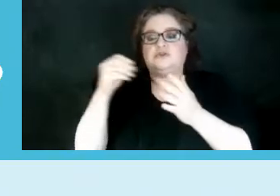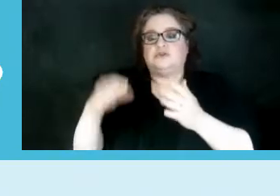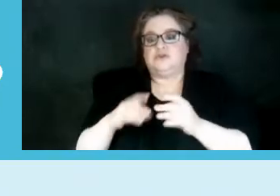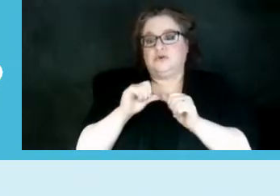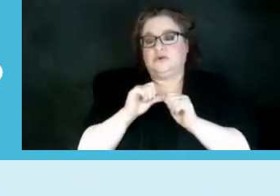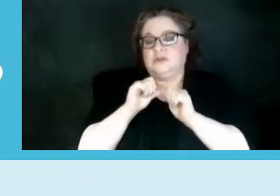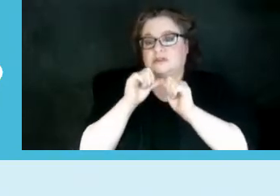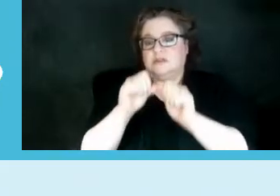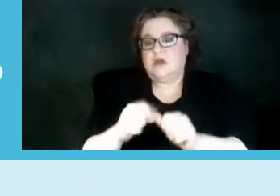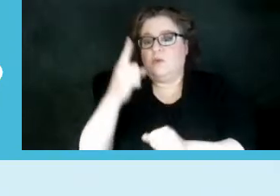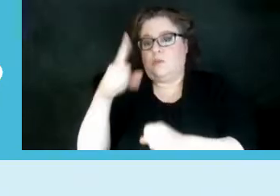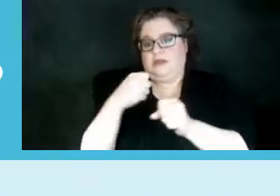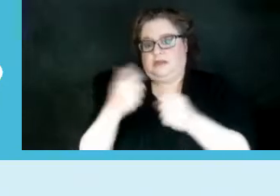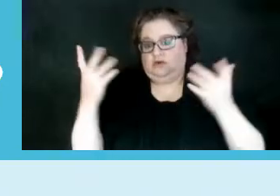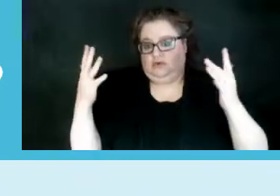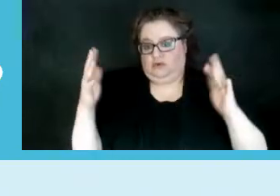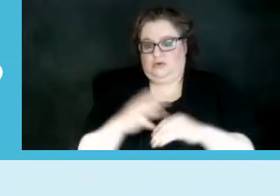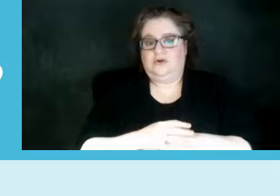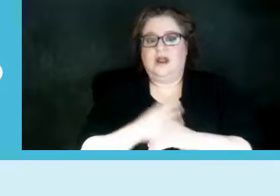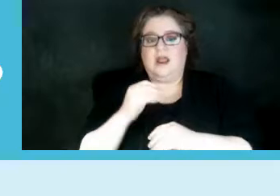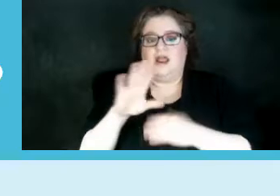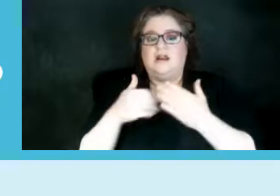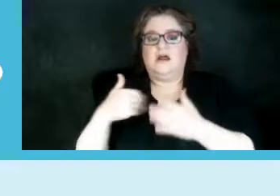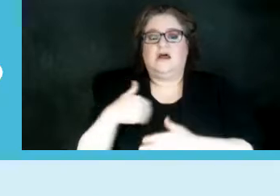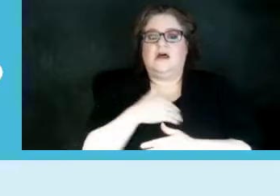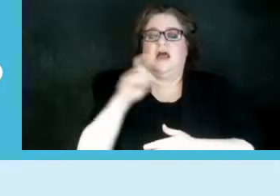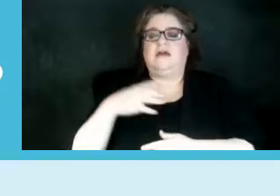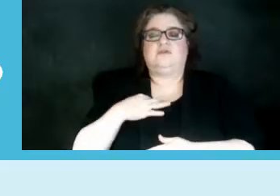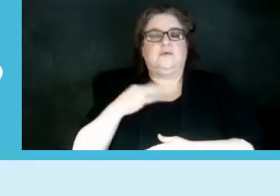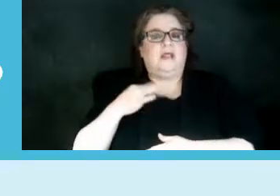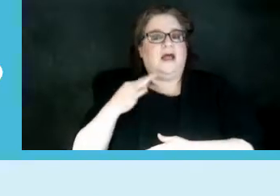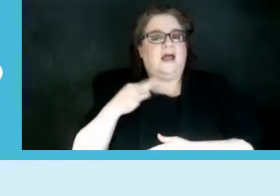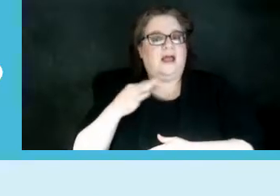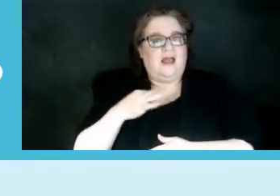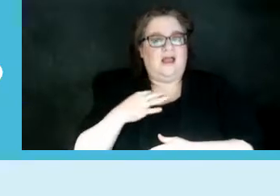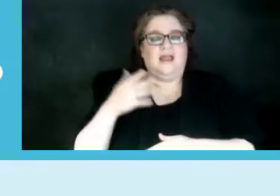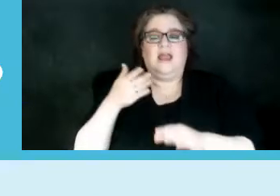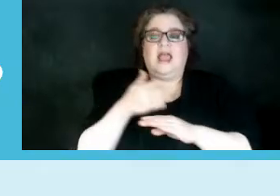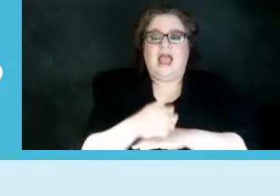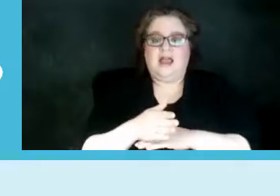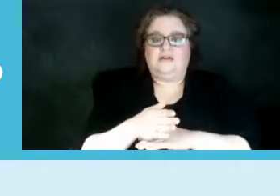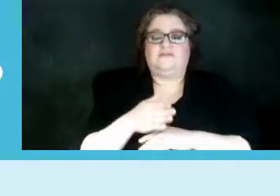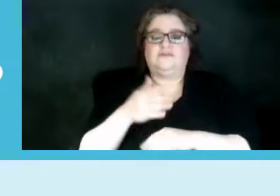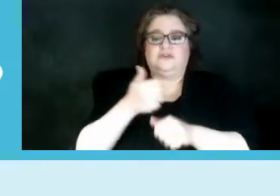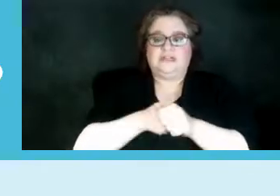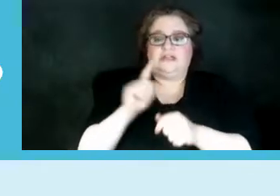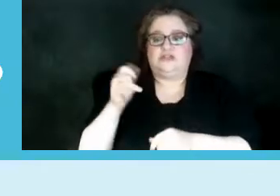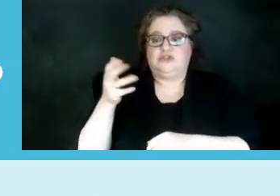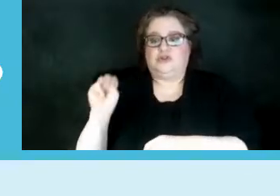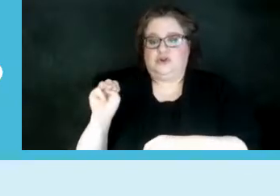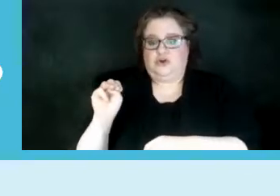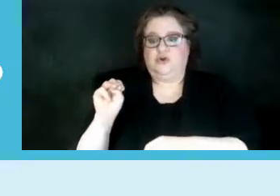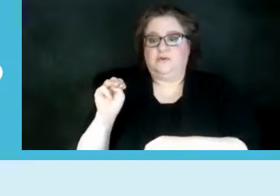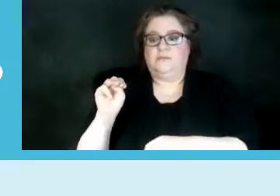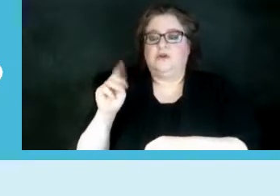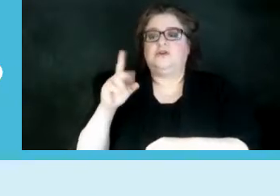a 1-year term. And all members have to reapply after each term. So that means they're submitting